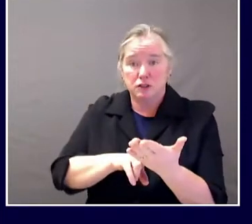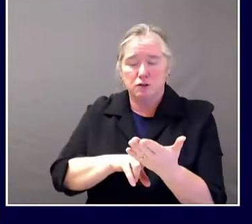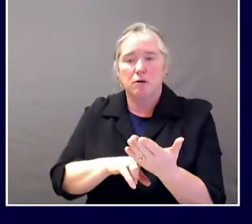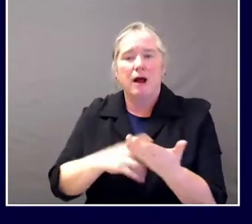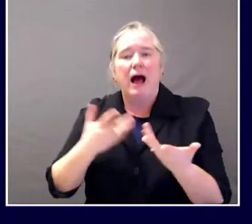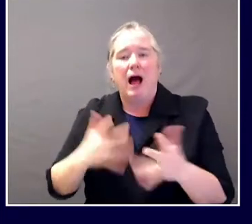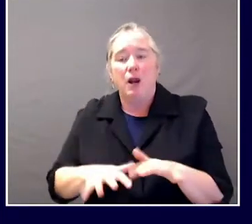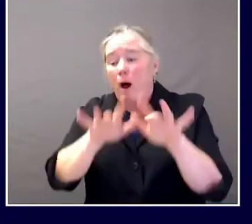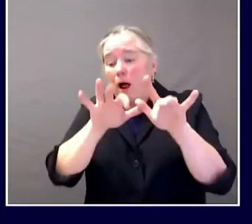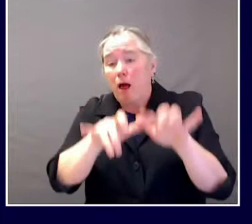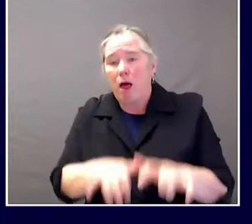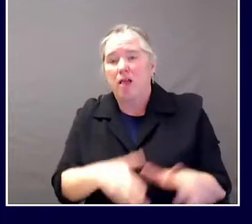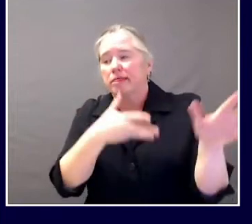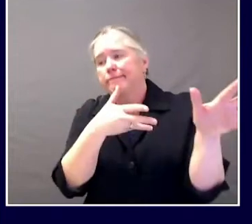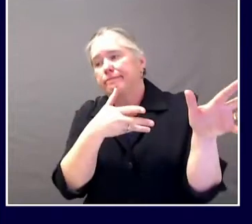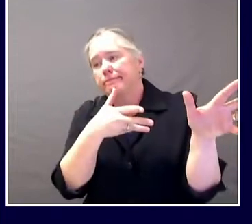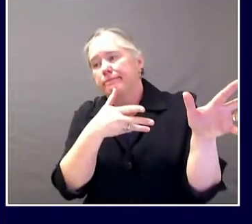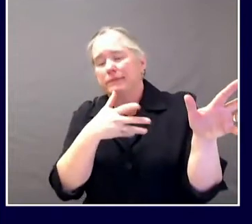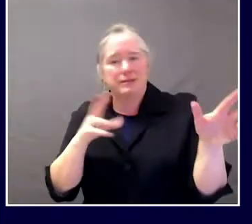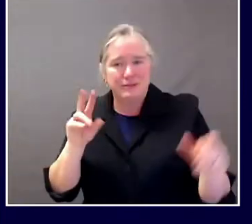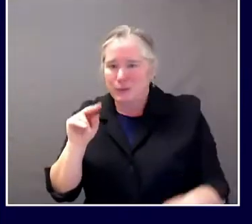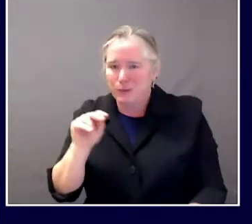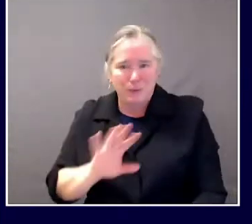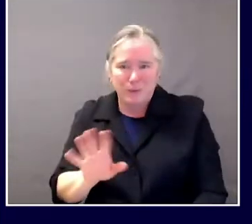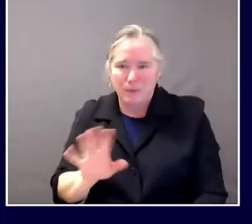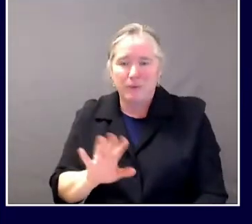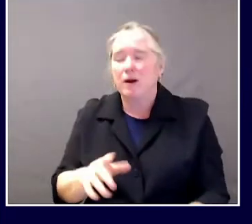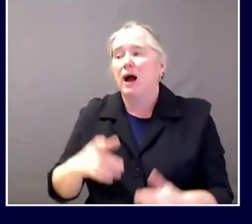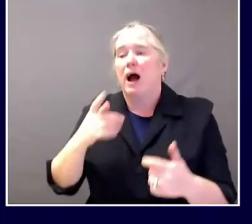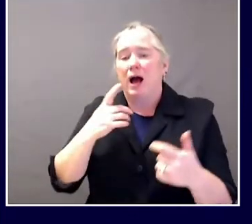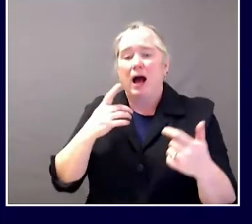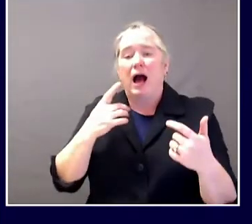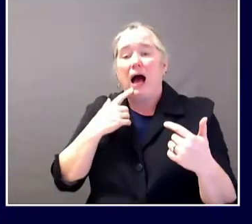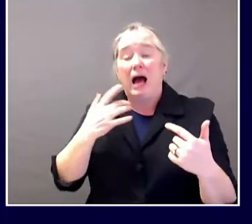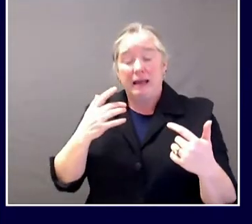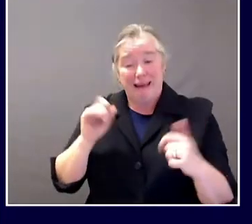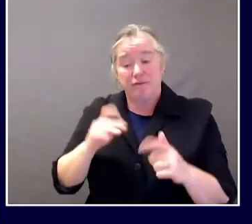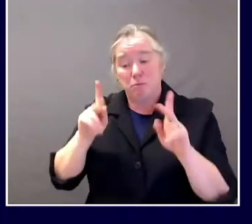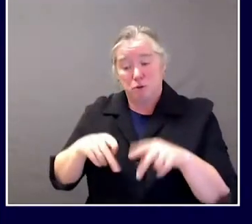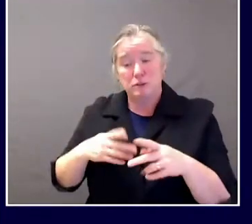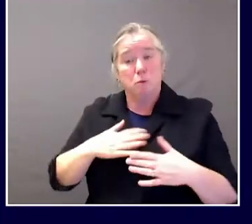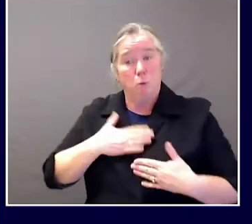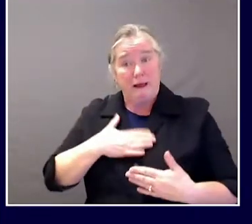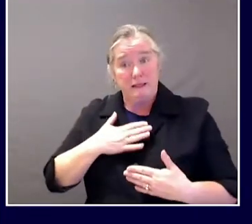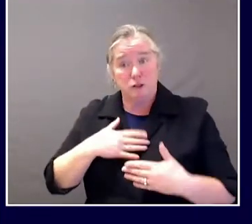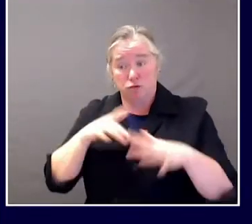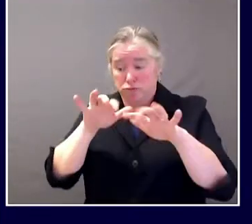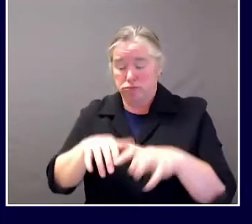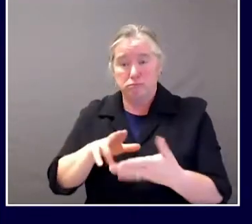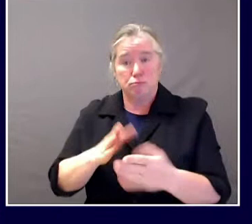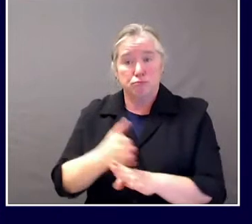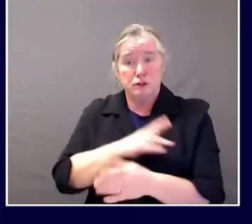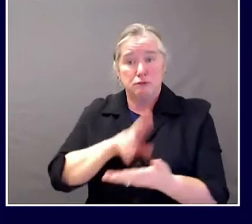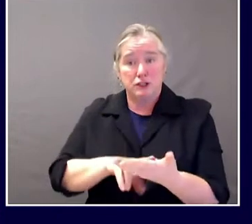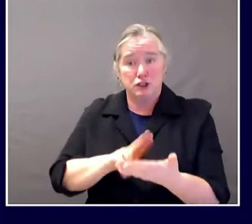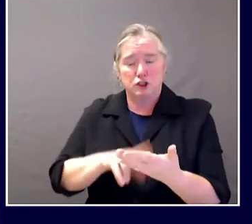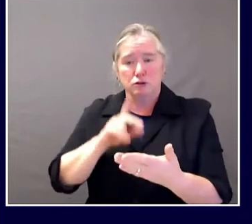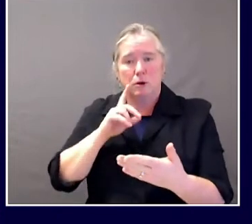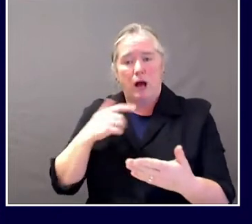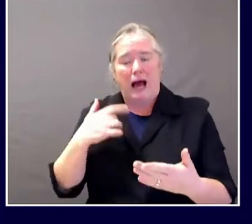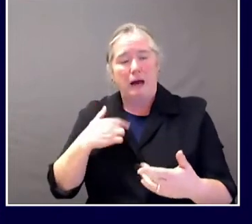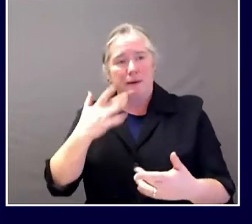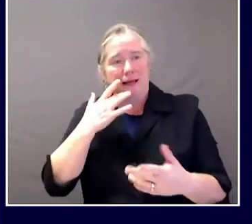to be able to say, now here is your time and here is where you need to go, and allow somebody to make adjustments to